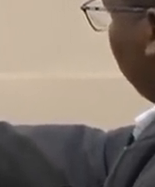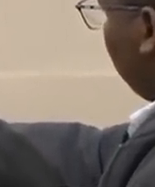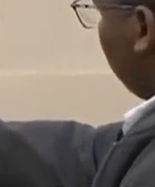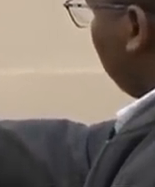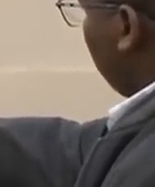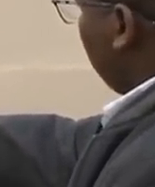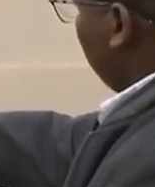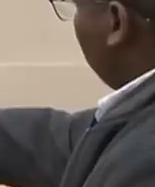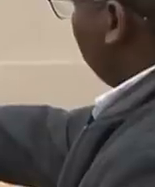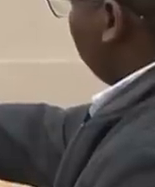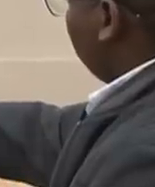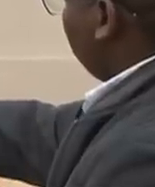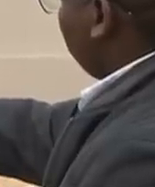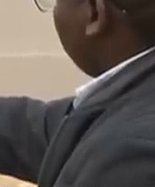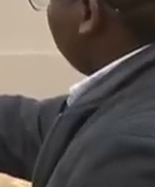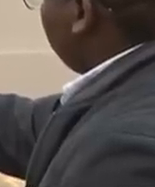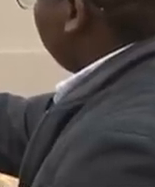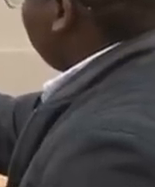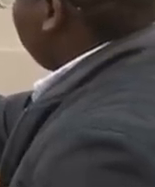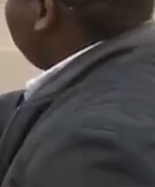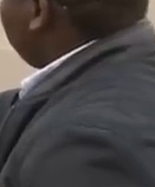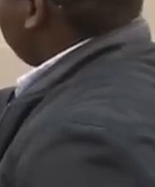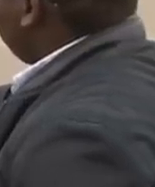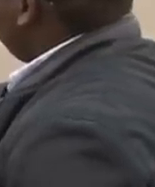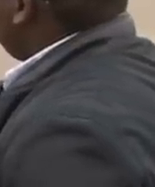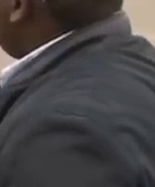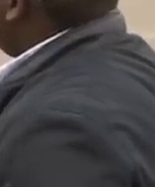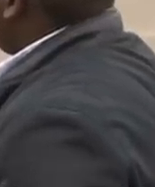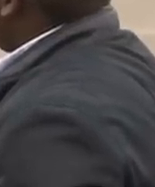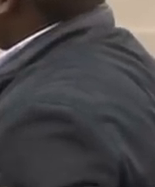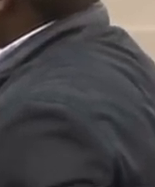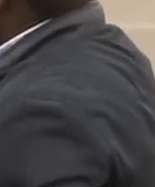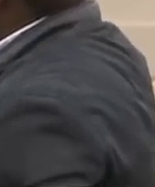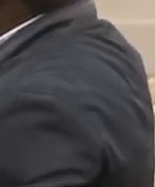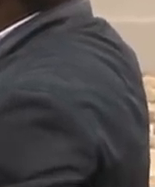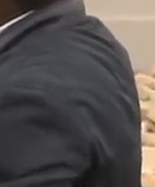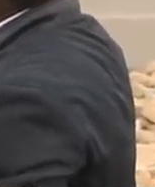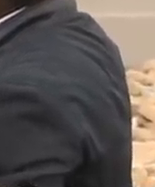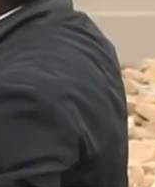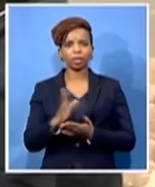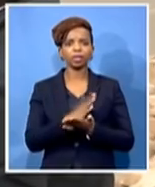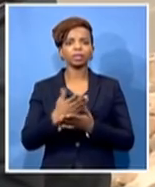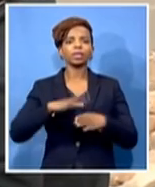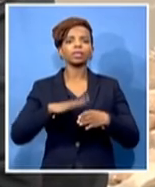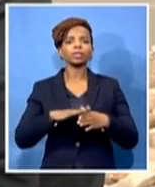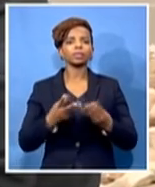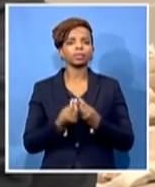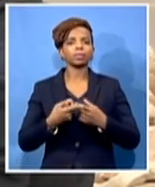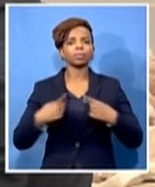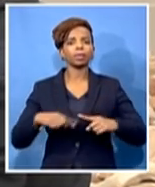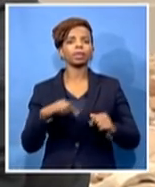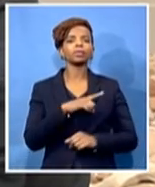share the reasons with us, because we are not members of the NEC. So we might not know what exactly would have led him to call the president to step